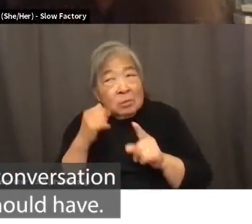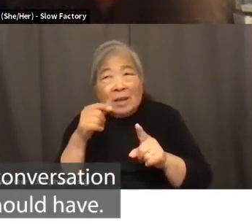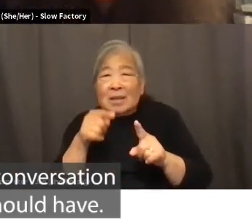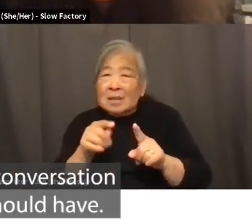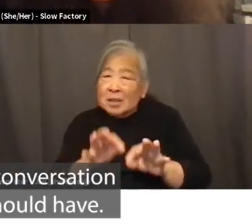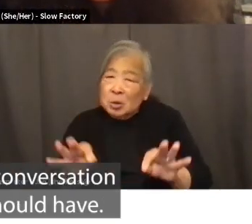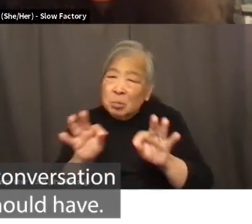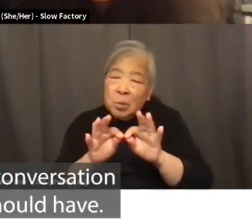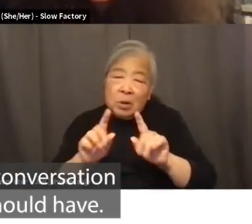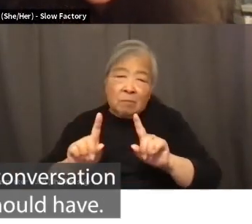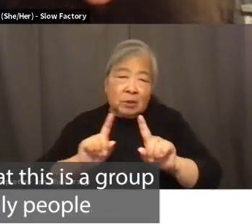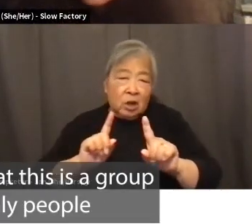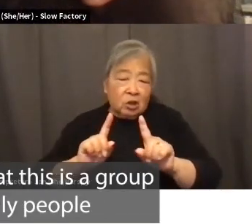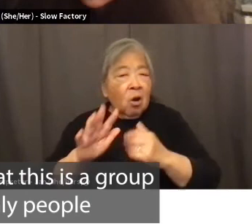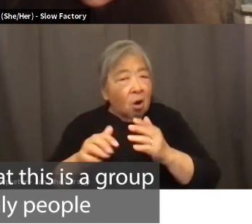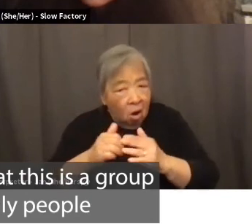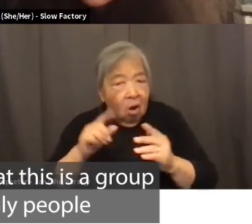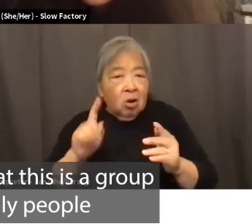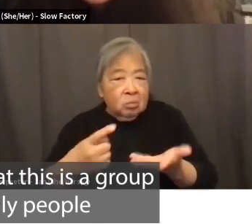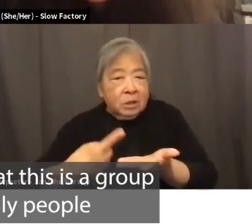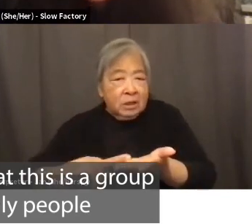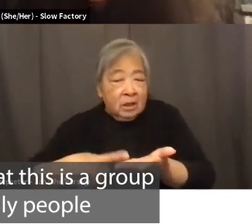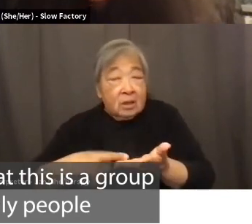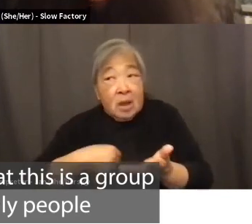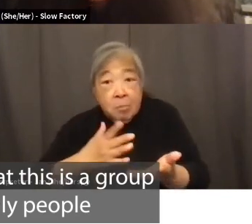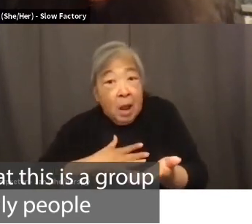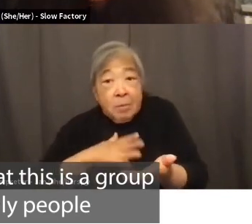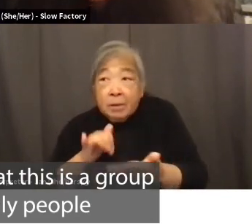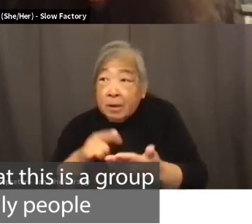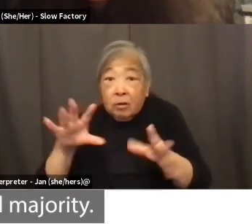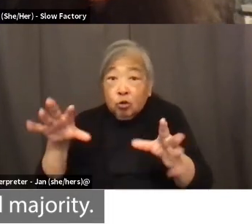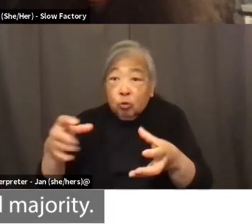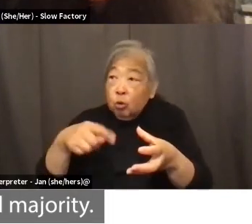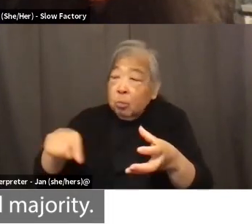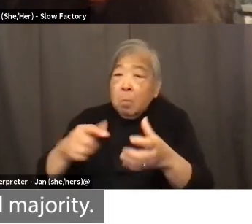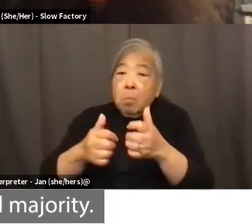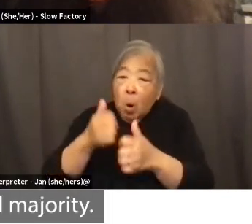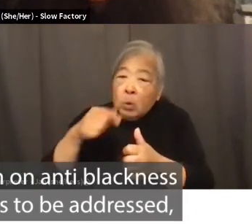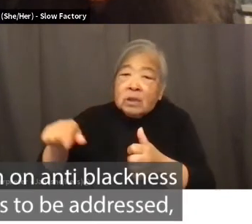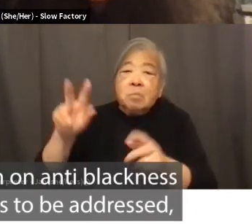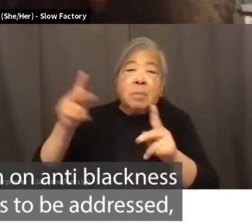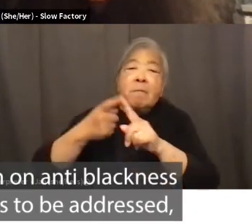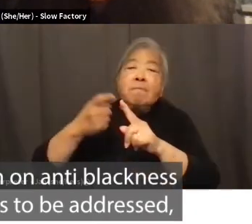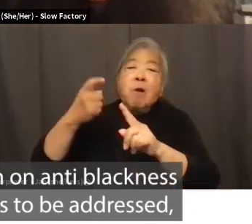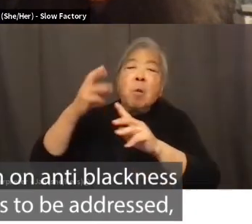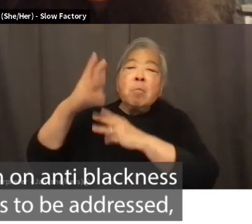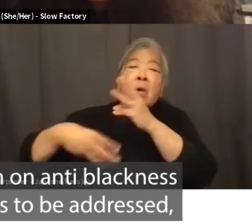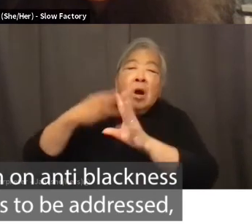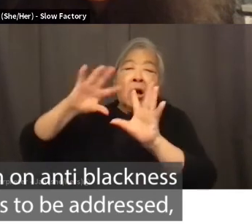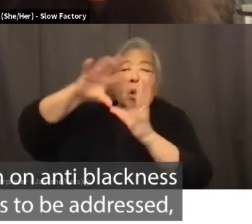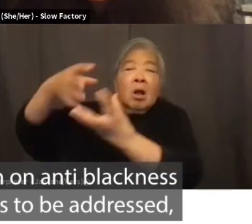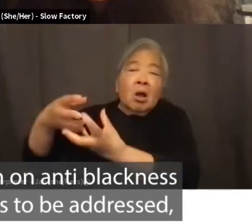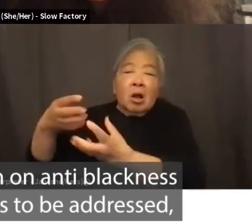conversation that we all should have. And I'm so glad that this is a group that is mainly people of the global majority, and the conversation